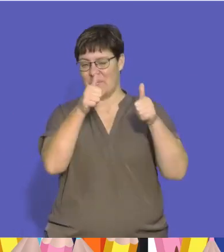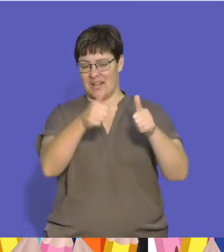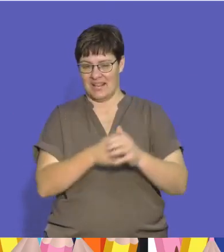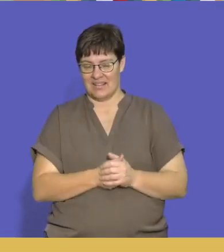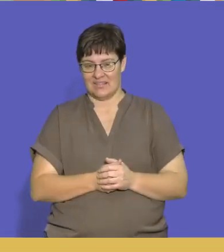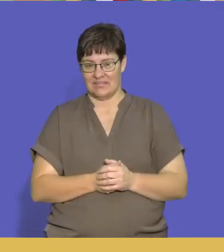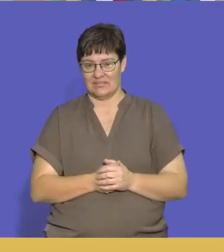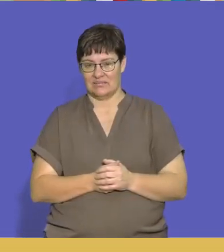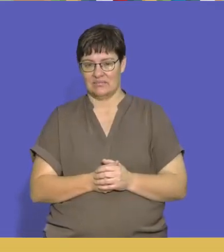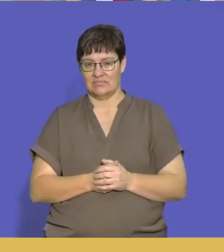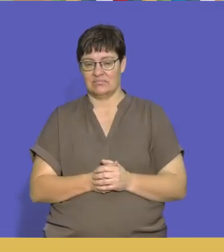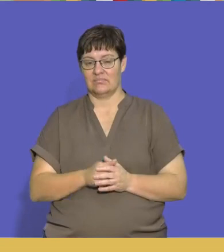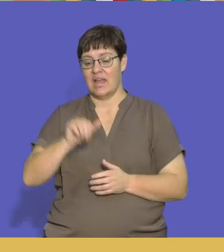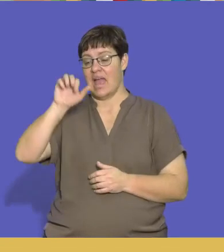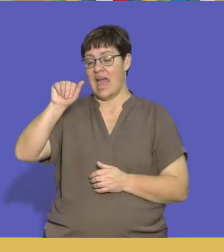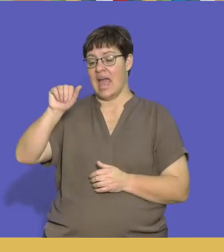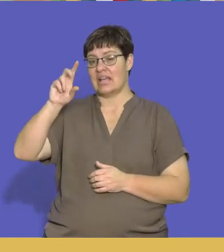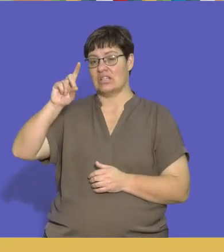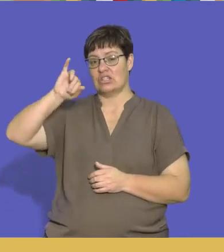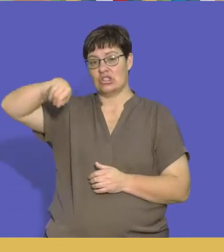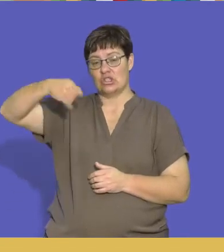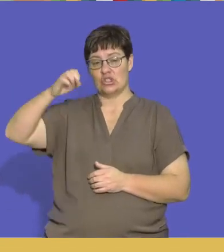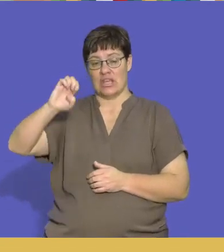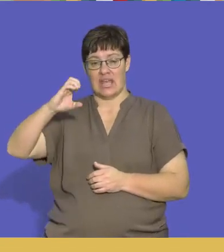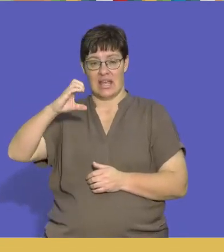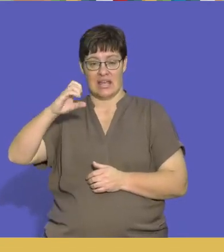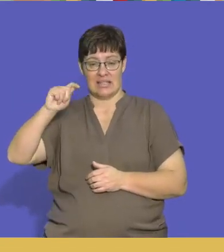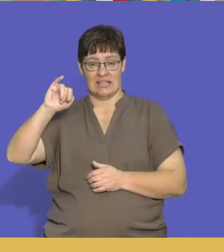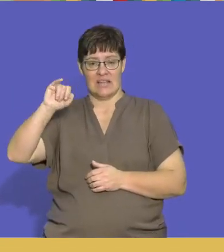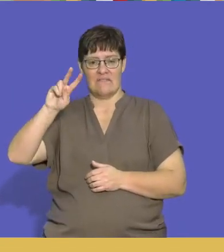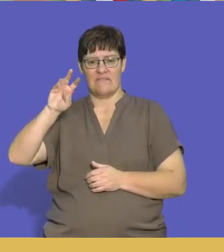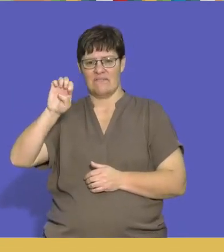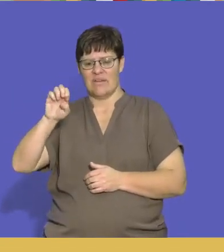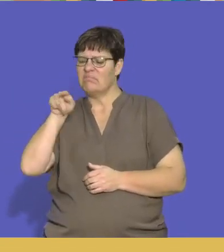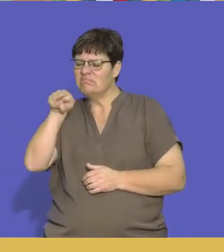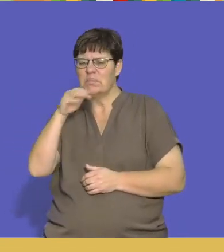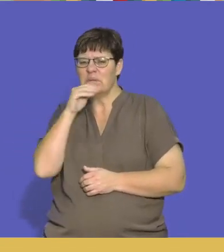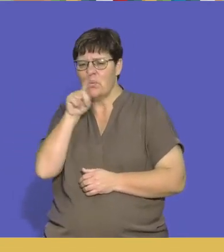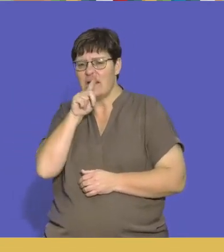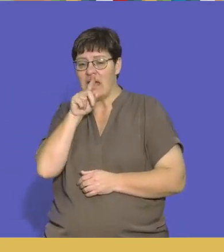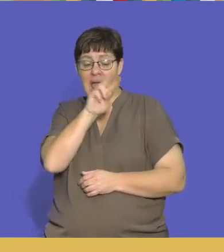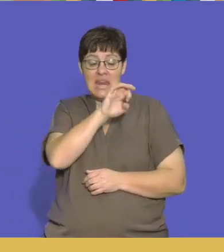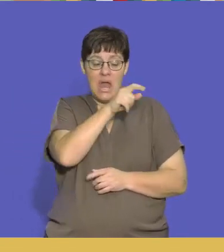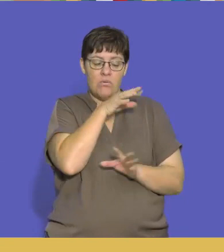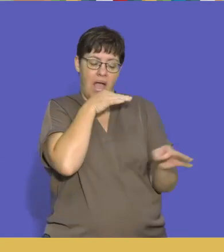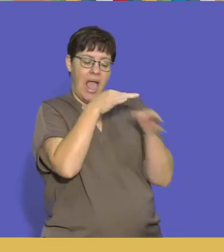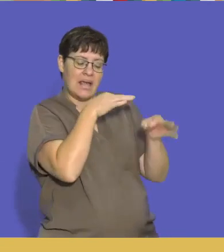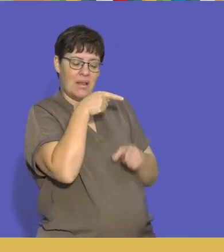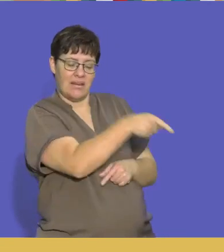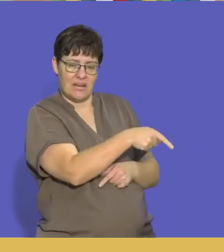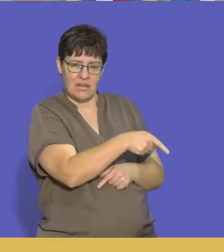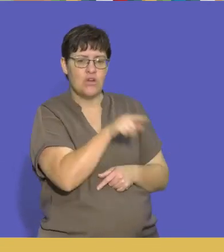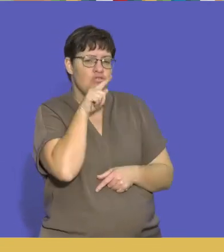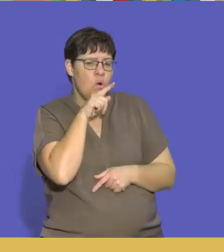Good. Let's listen for the adjective. Adjectives describe nouns. So which word in the sentence